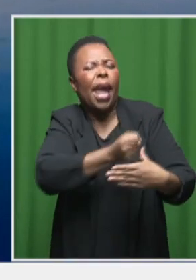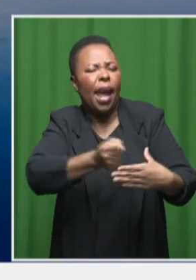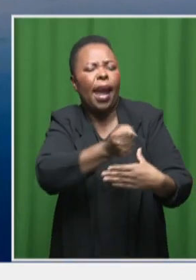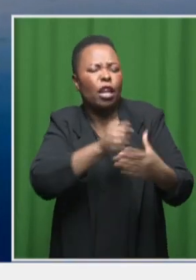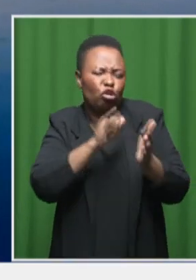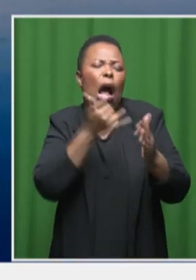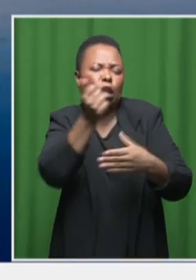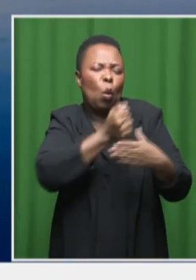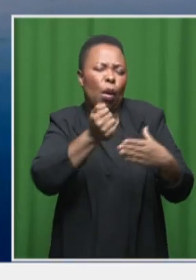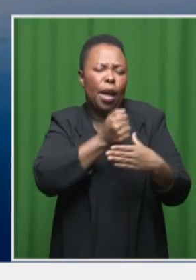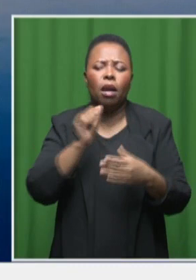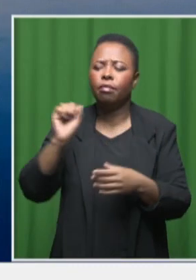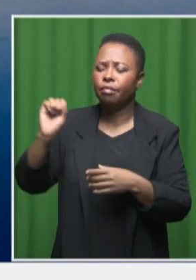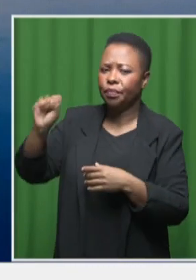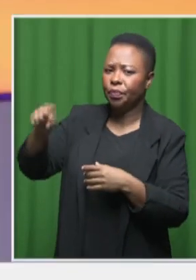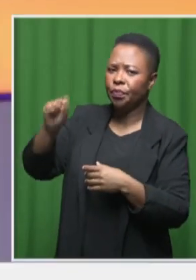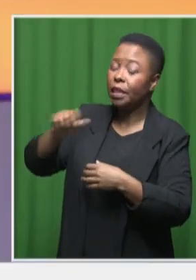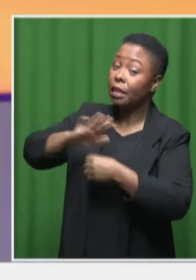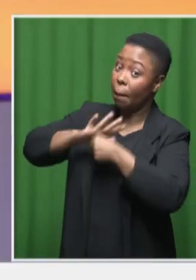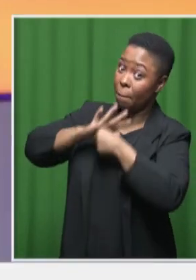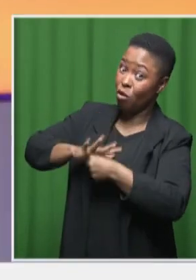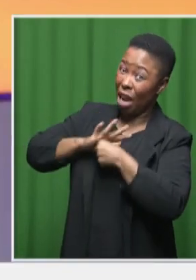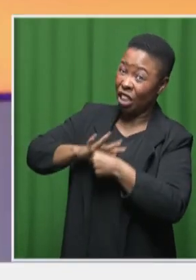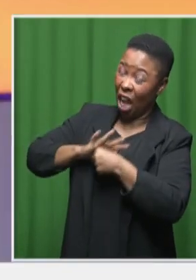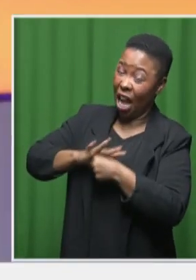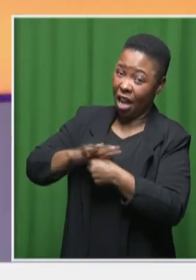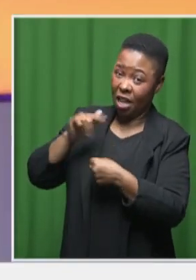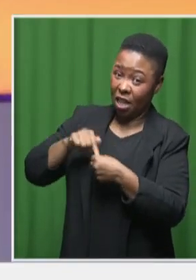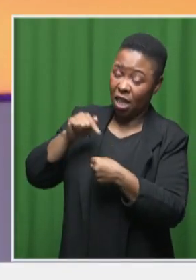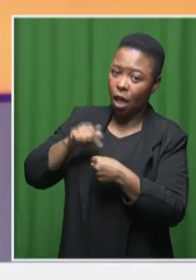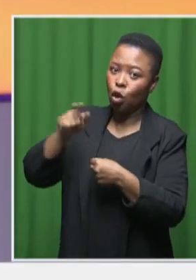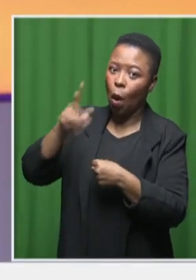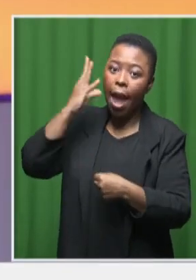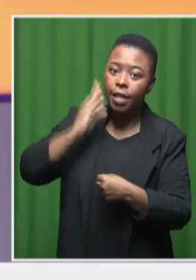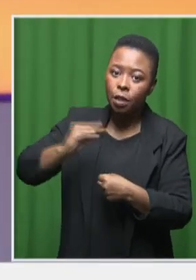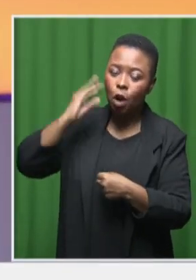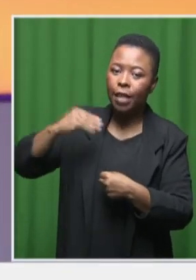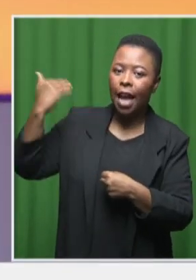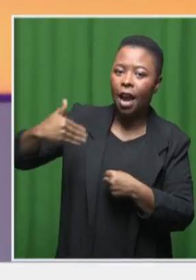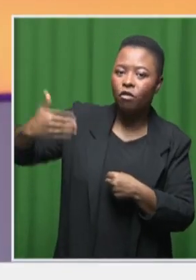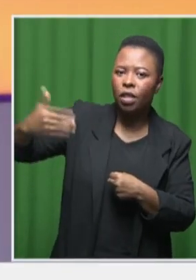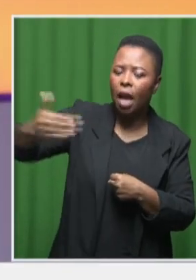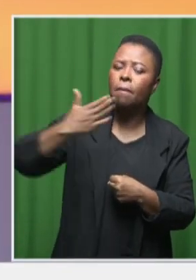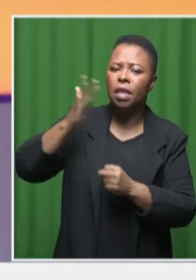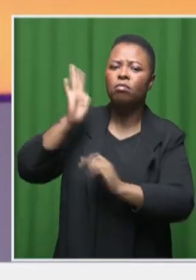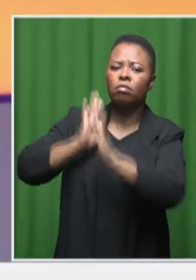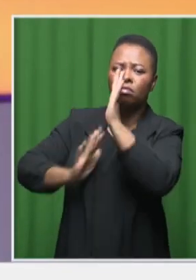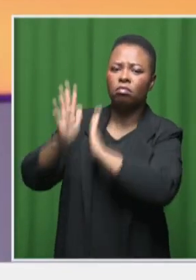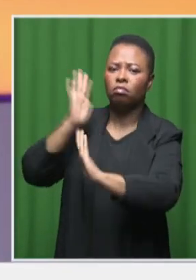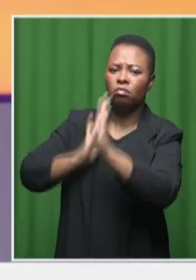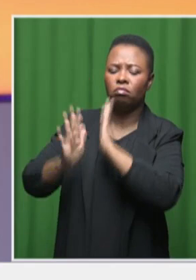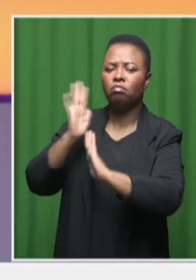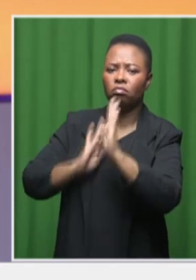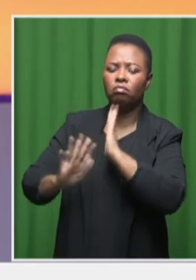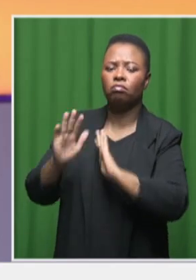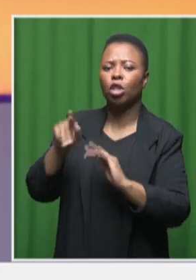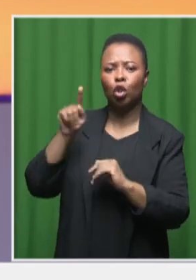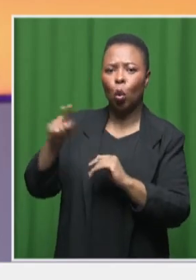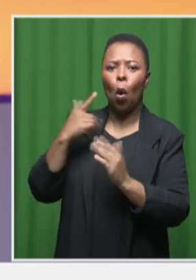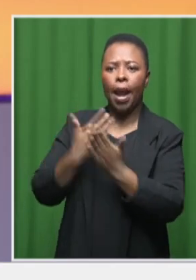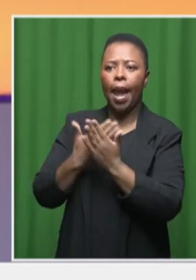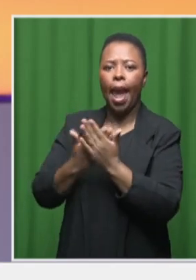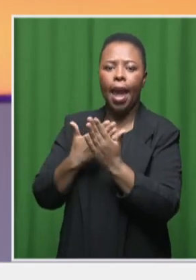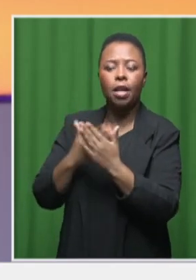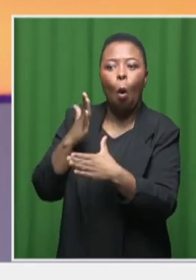Yeah. And in terms of the pressures that you encounter on a daily basis in this industry, just take us through how you were able to